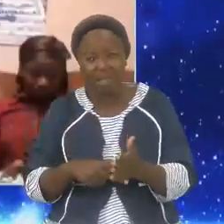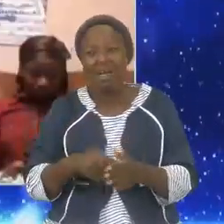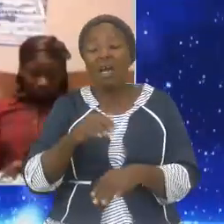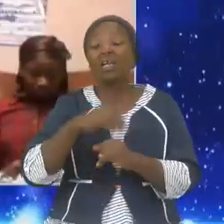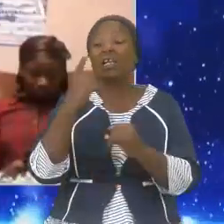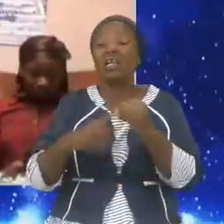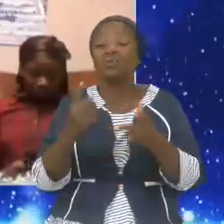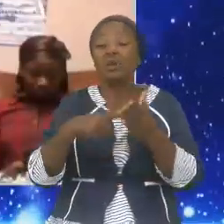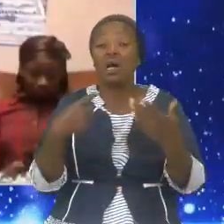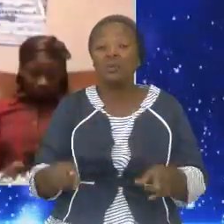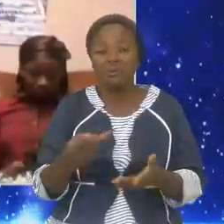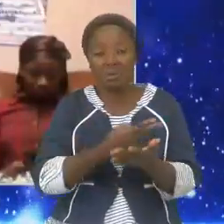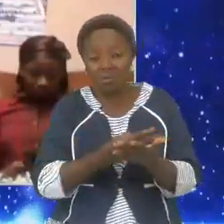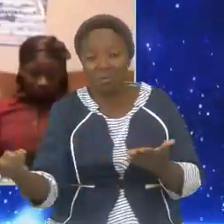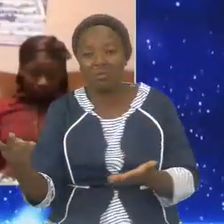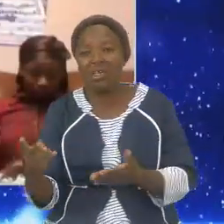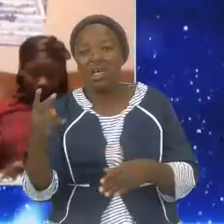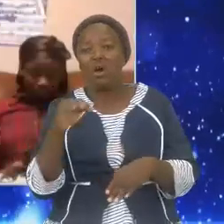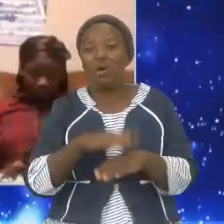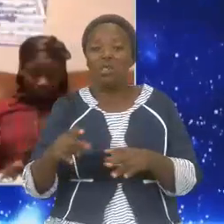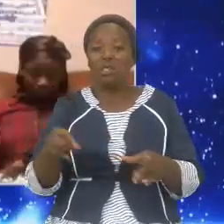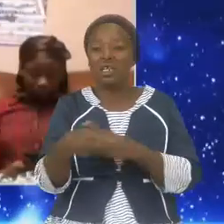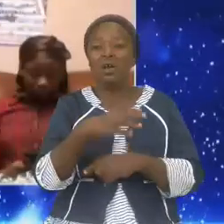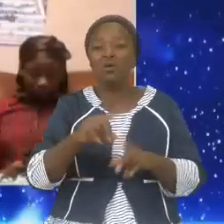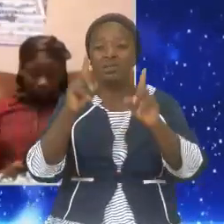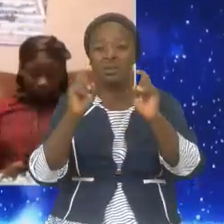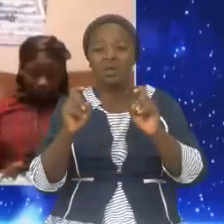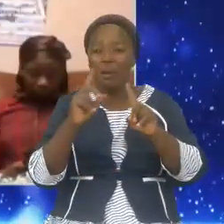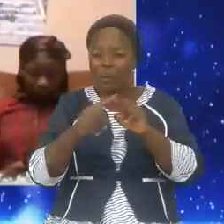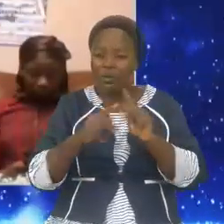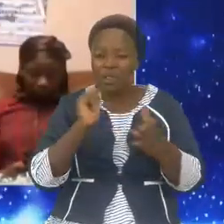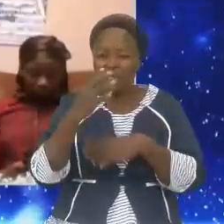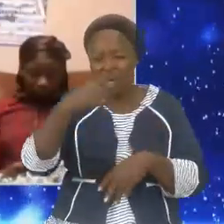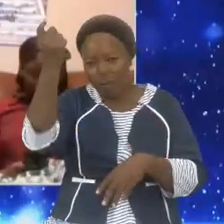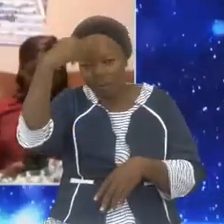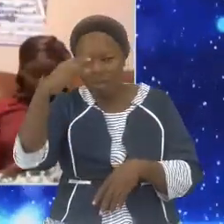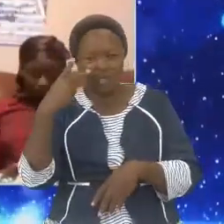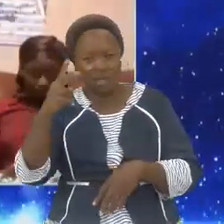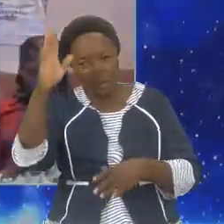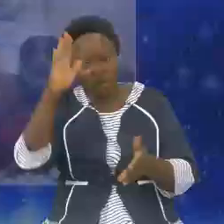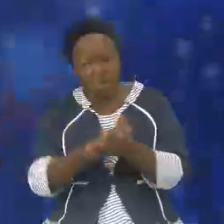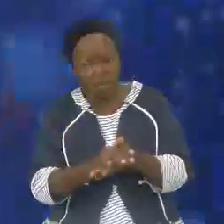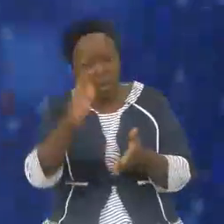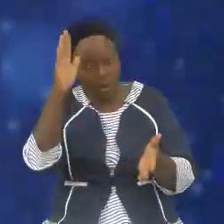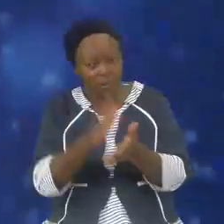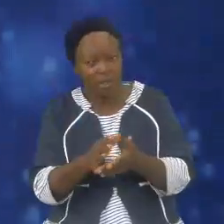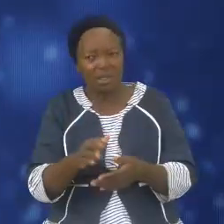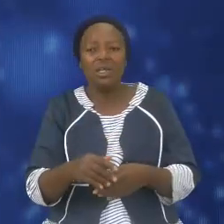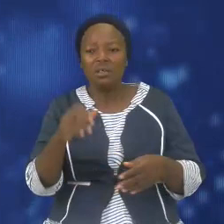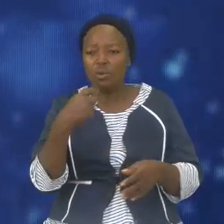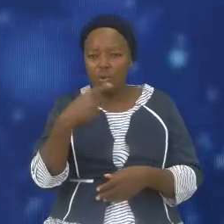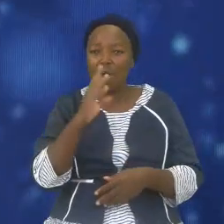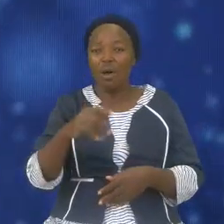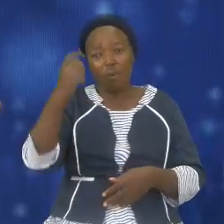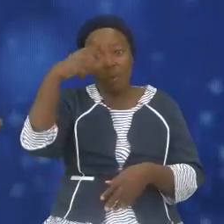the day of examination. But the people who are wise, look at the husband, a wise husband knows how to keep the